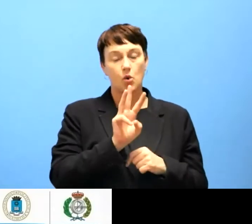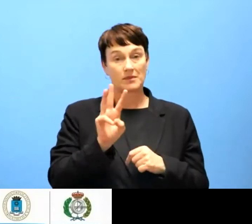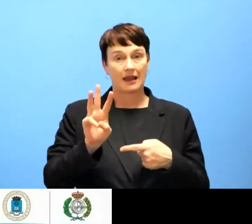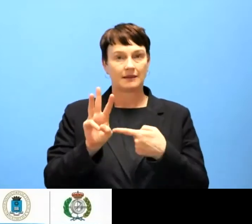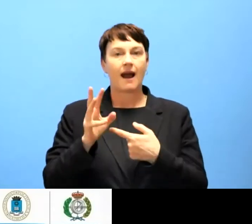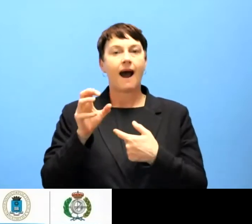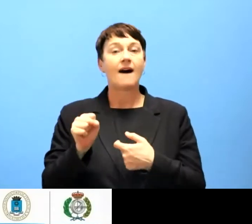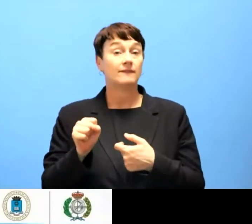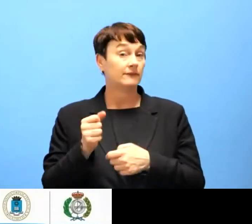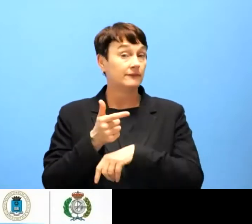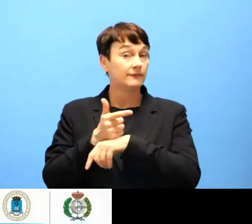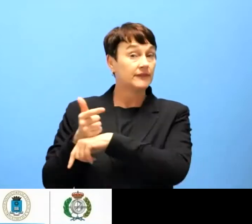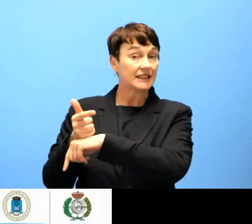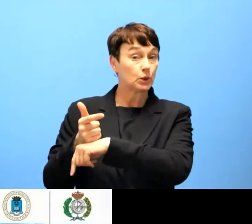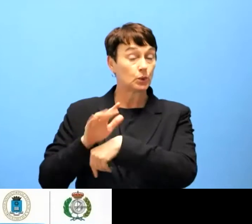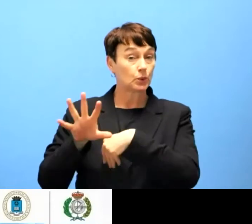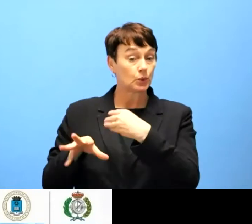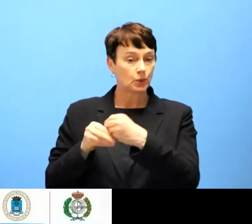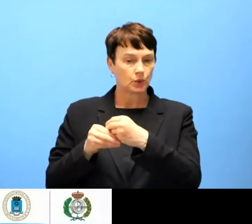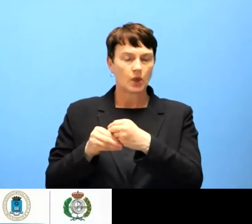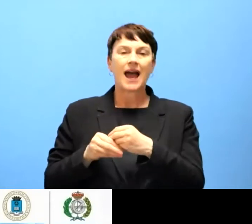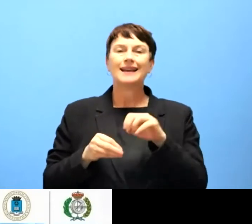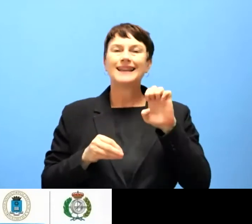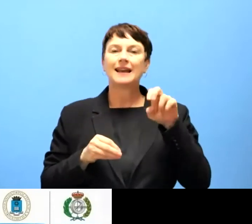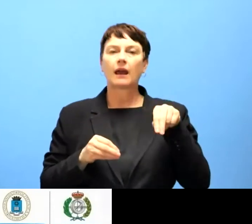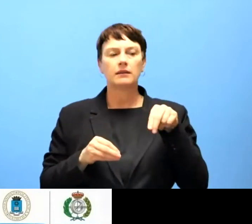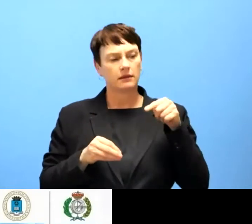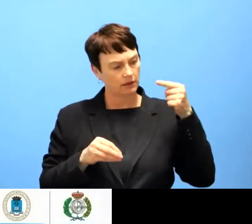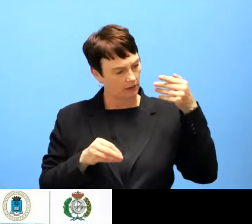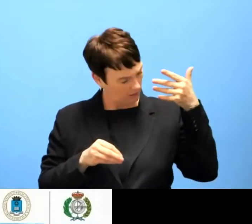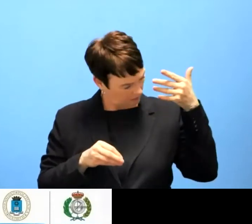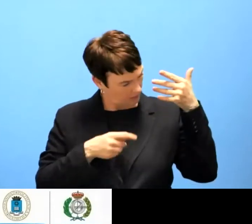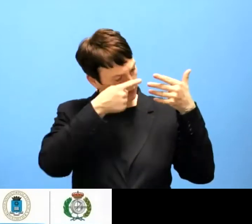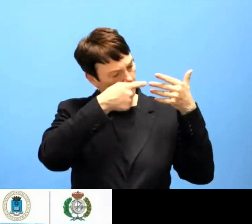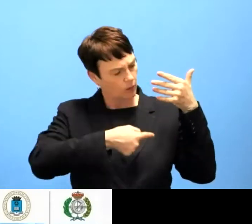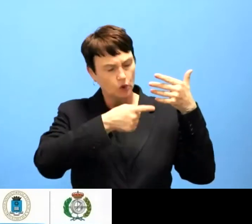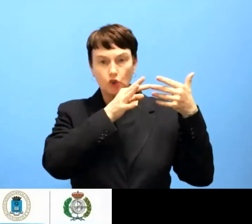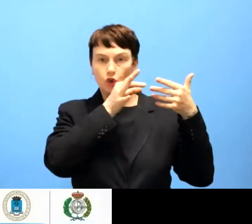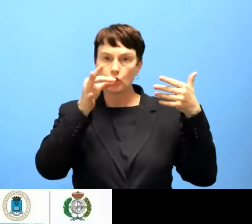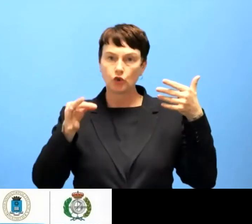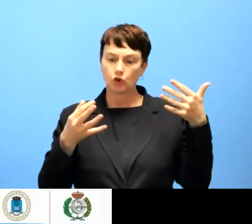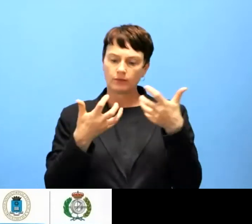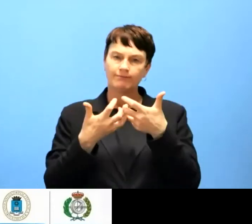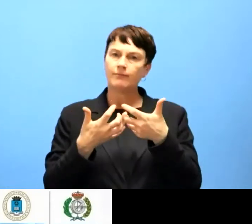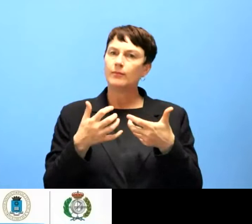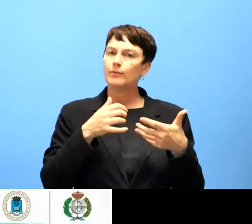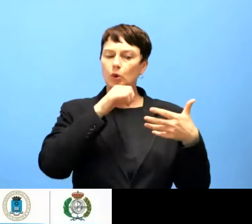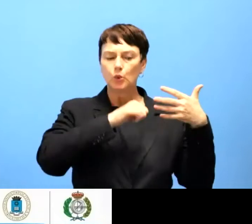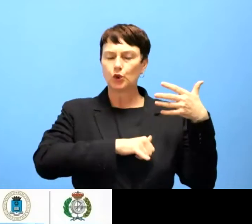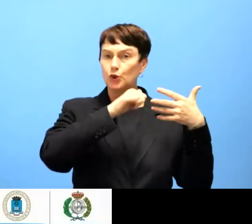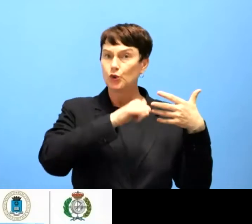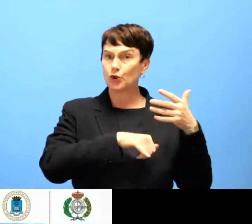which parts of the EN do apply. I mean, in addition to section 9, which is Web Accessibility,